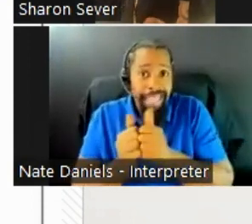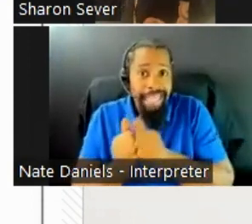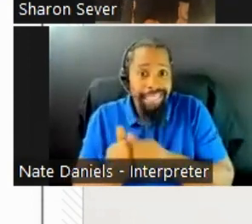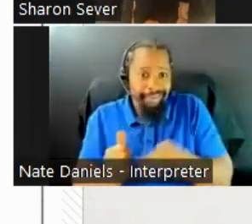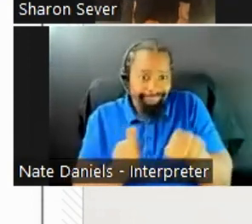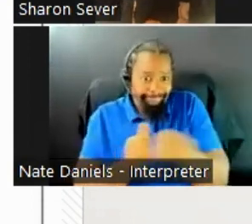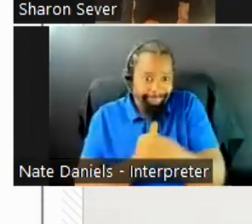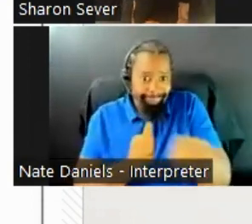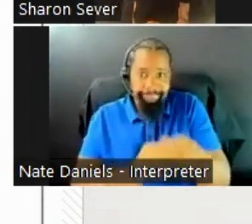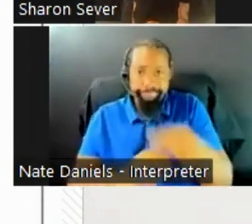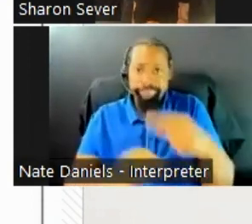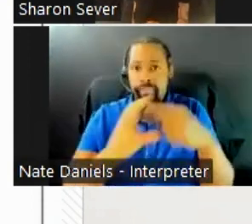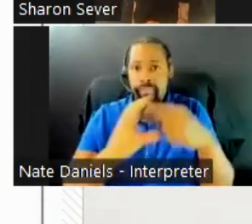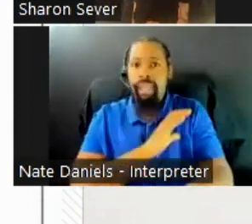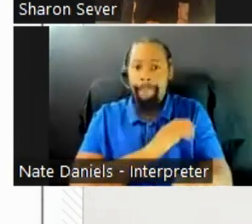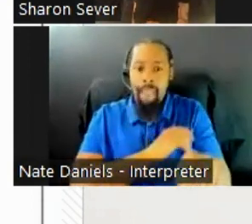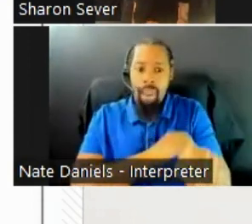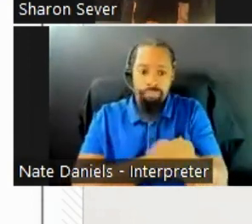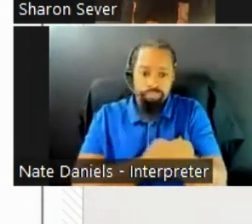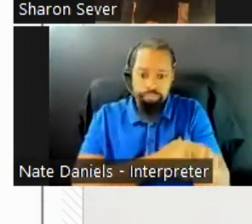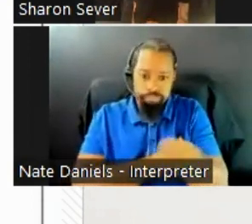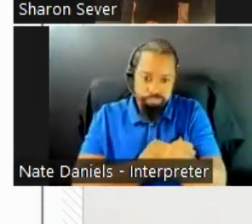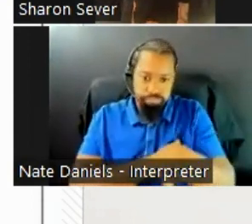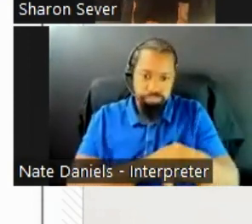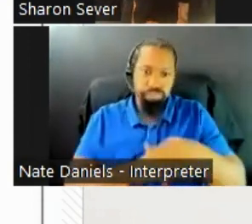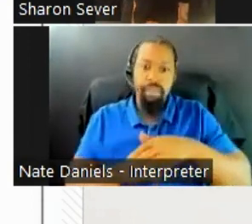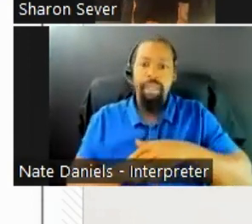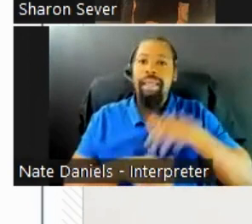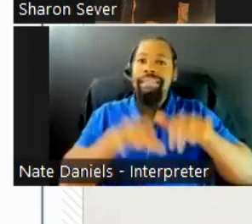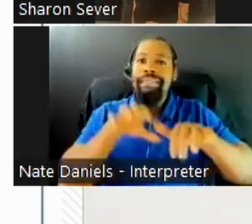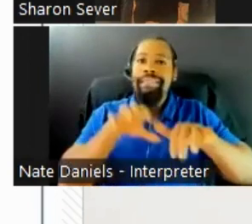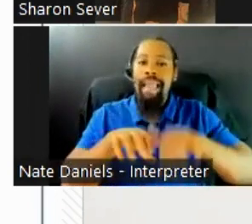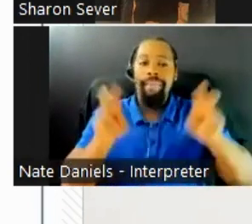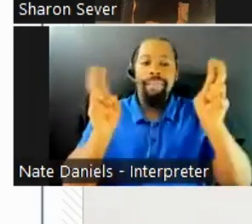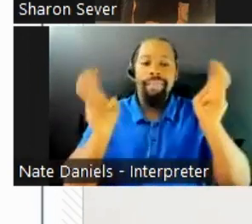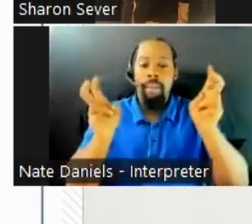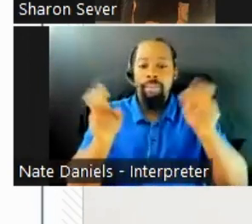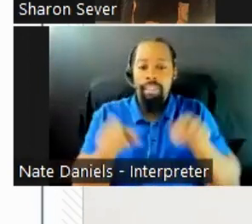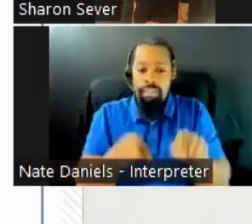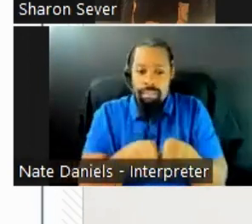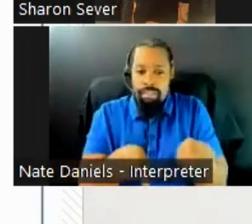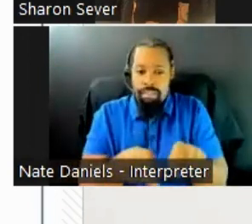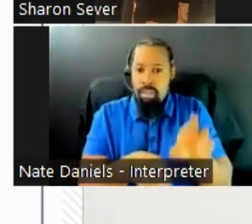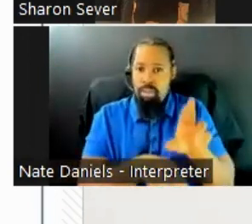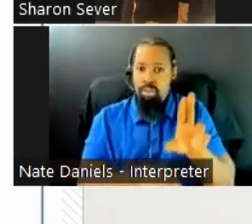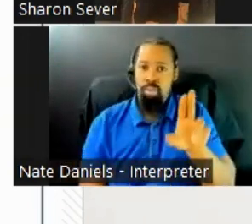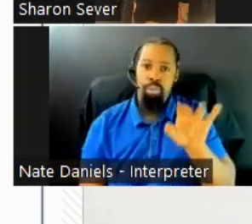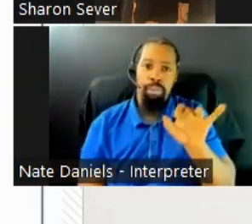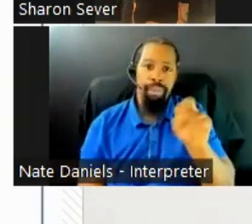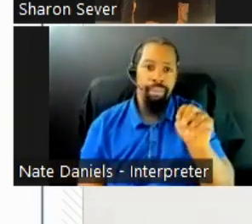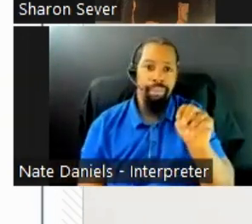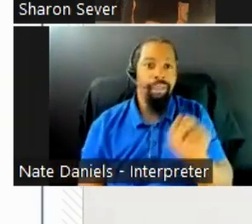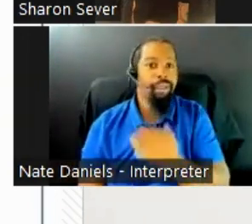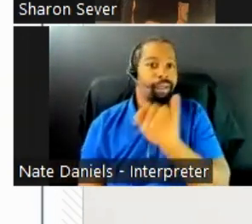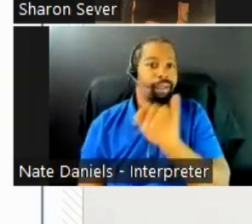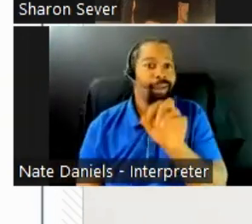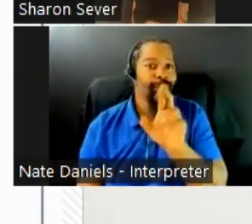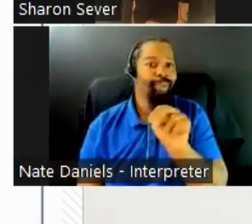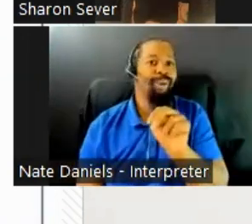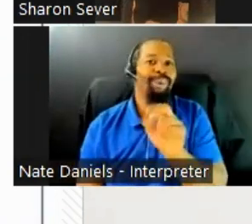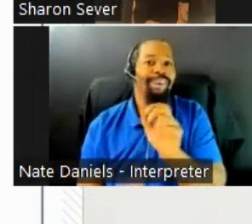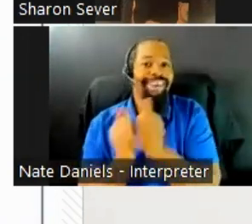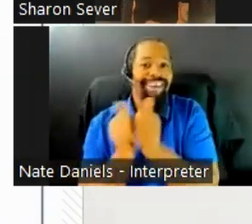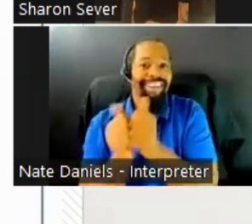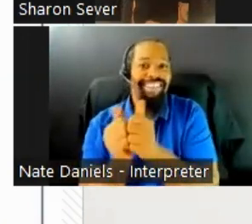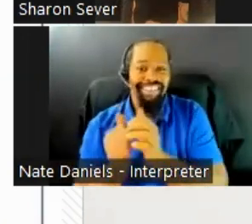Rubin Intern Contest, and we will get back to you promptly and answer those questions. You'll also see on the landing page for the contest, we